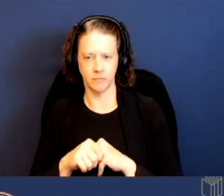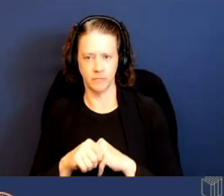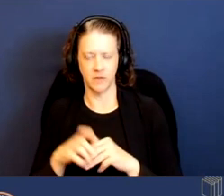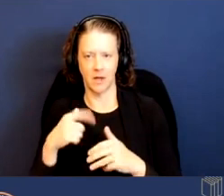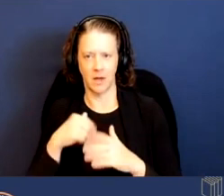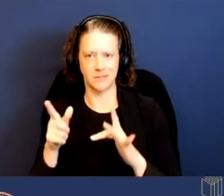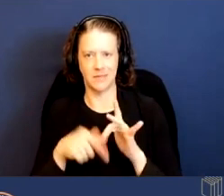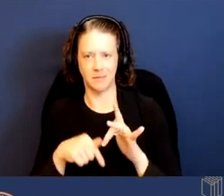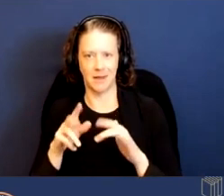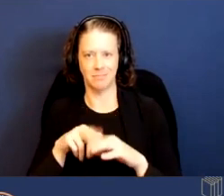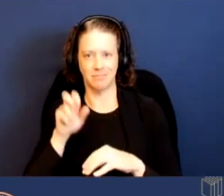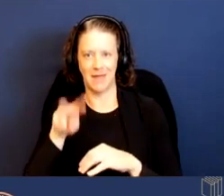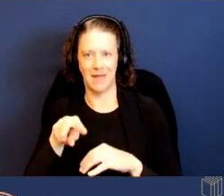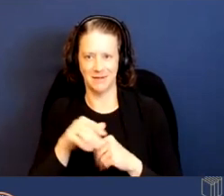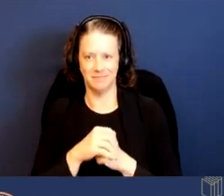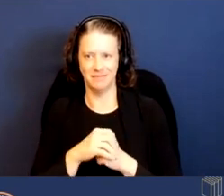slide ahead.